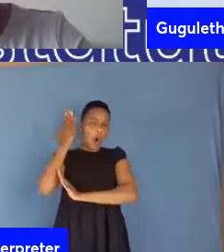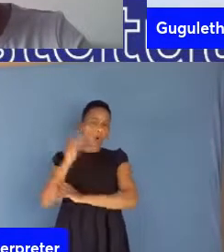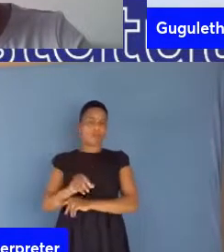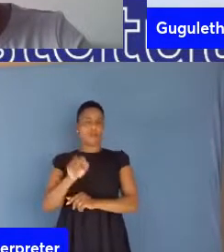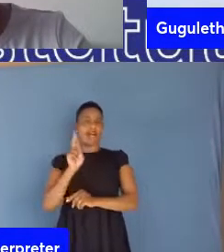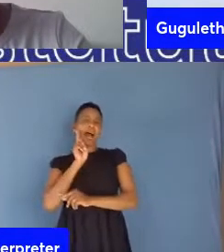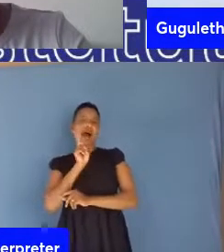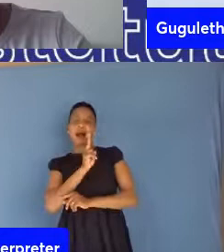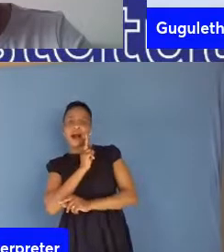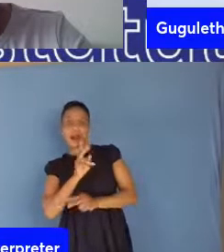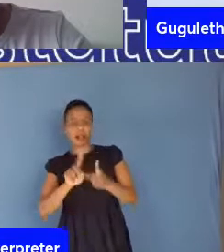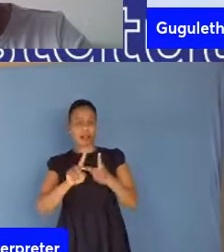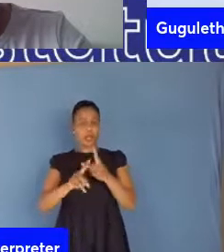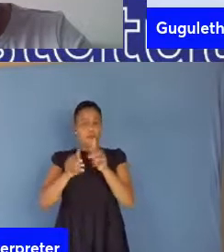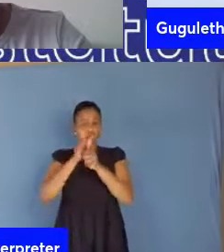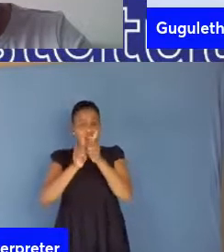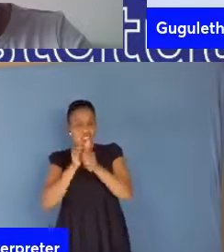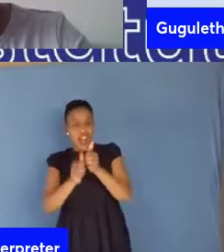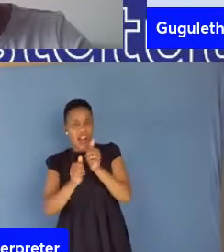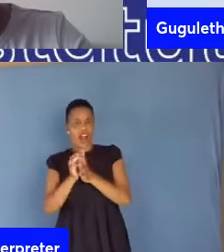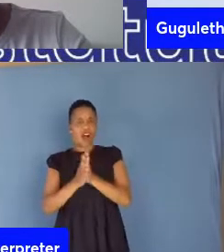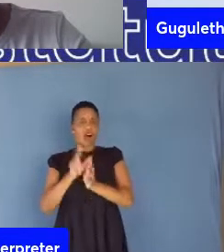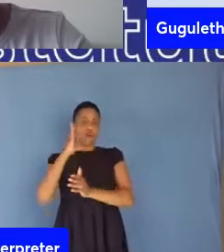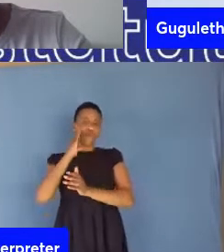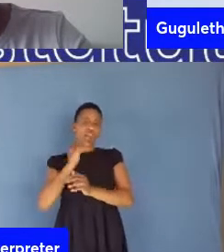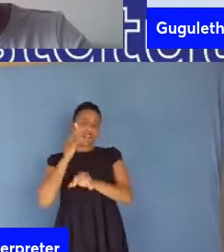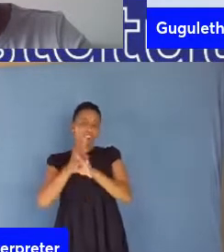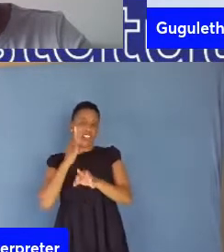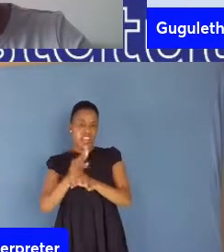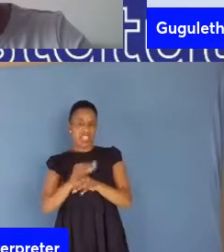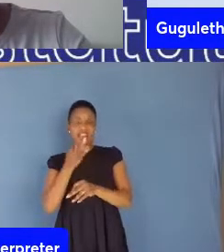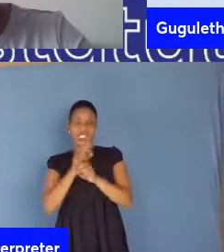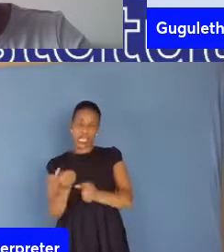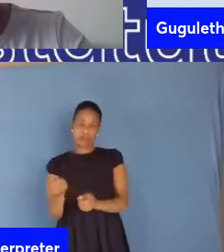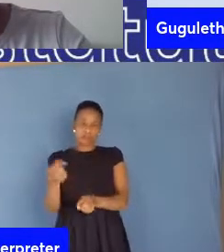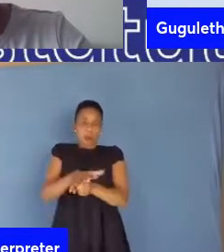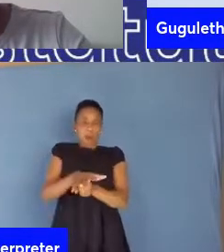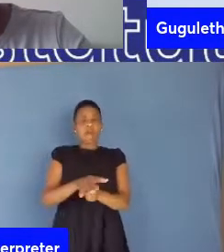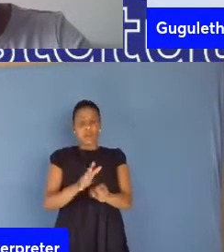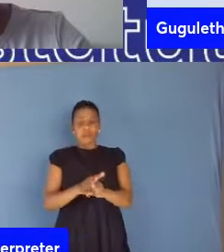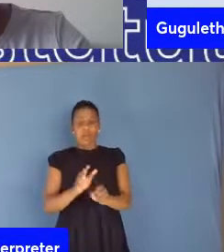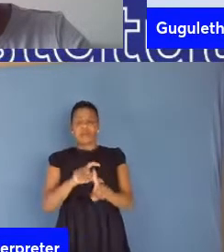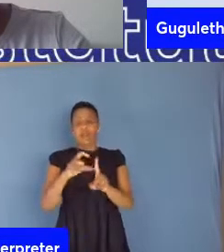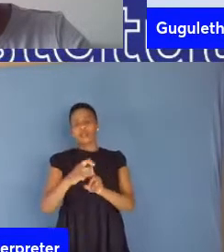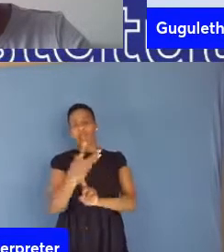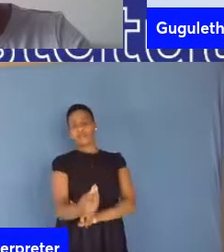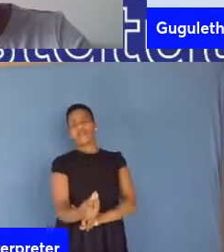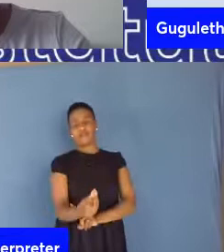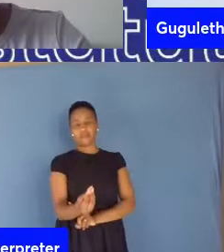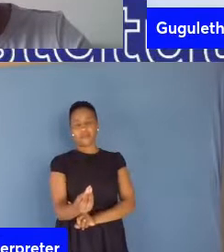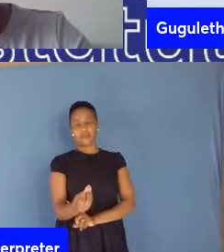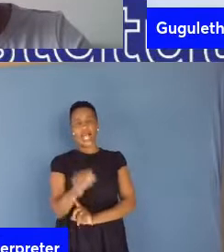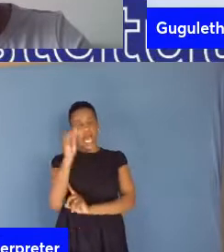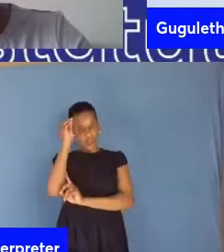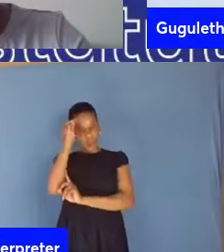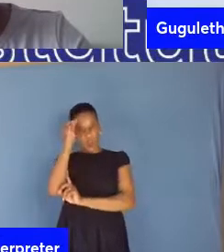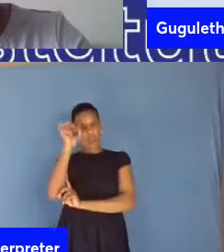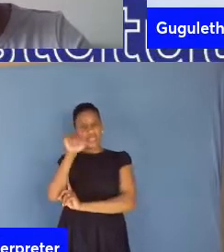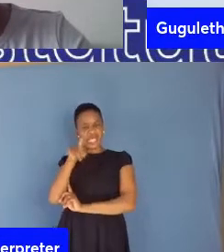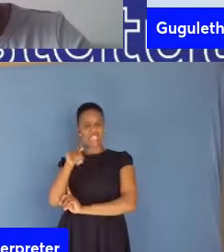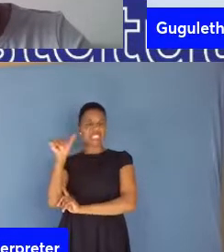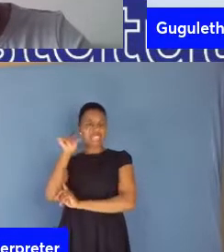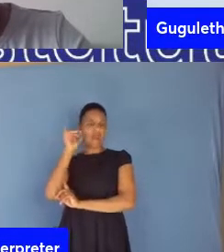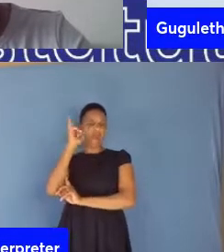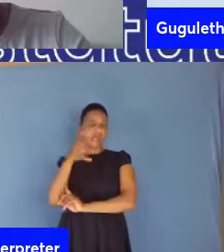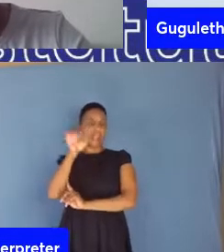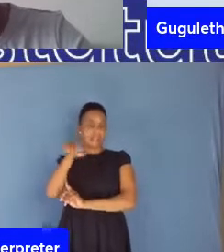become a dominant culture, so to speak. So I know this is sounding ridiculous, but that's actually the